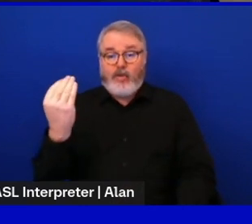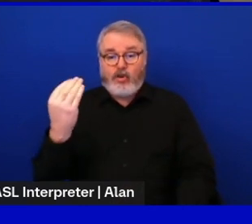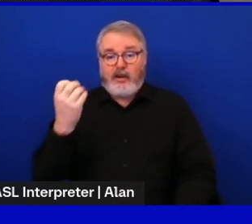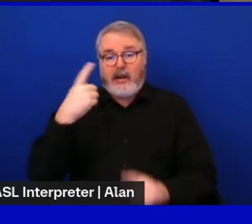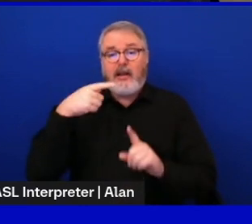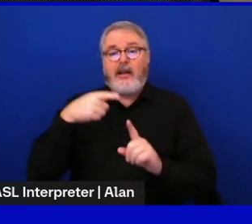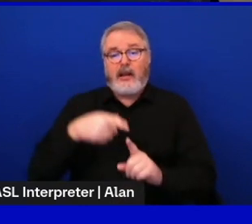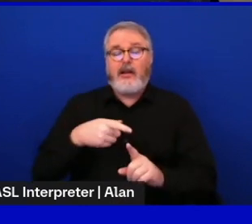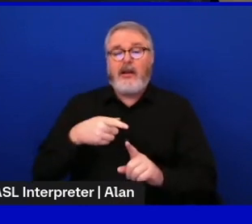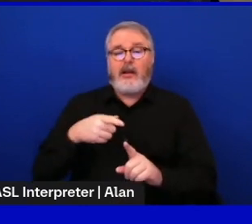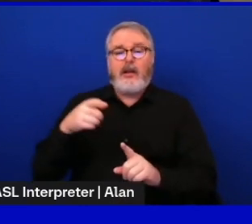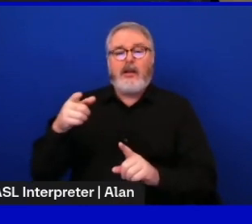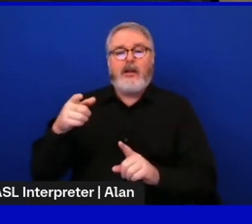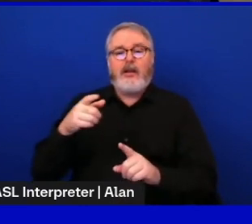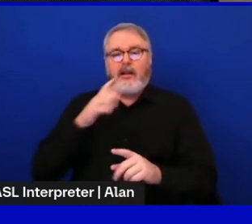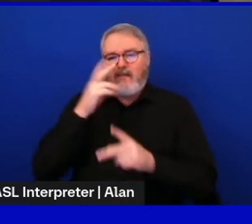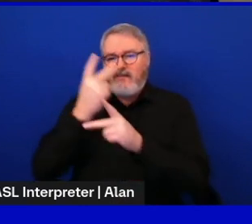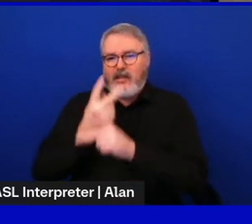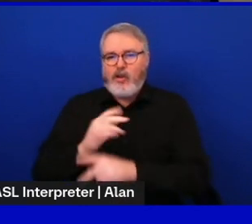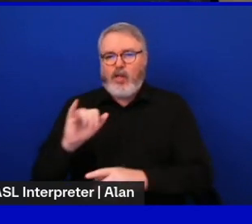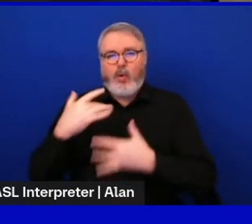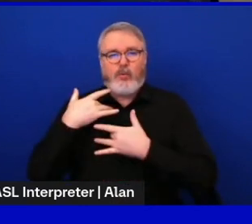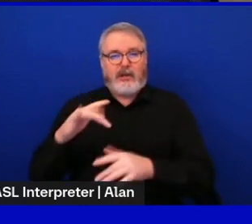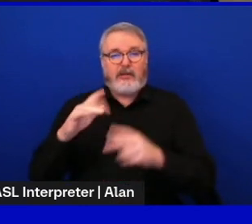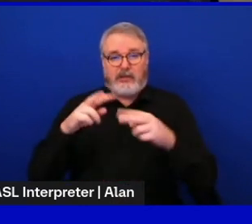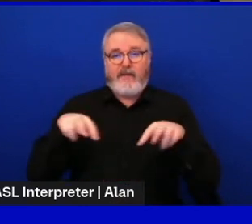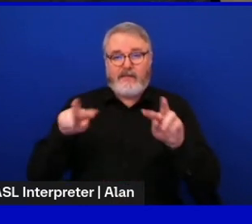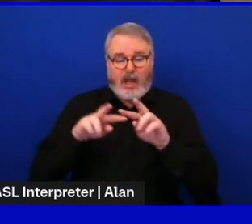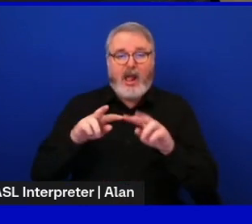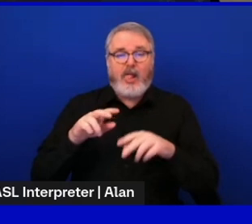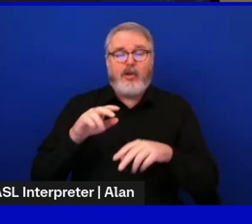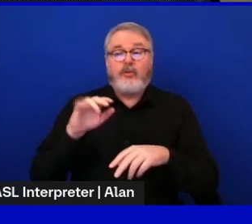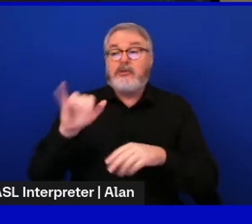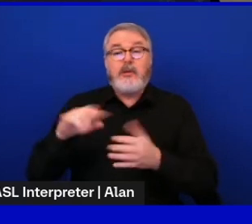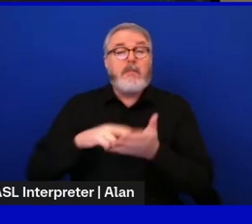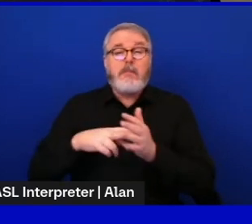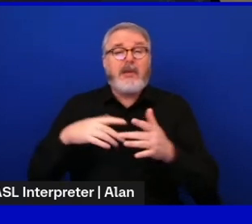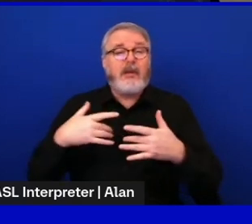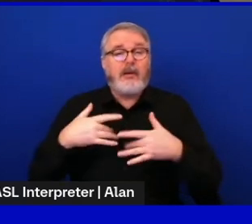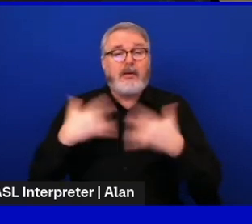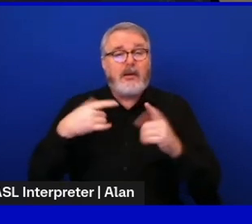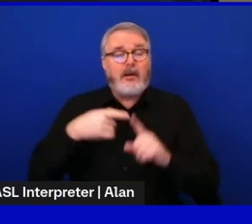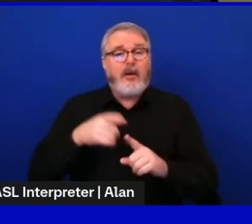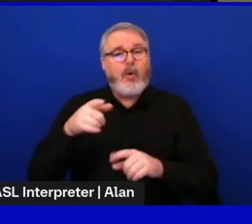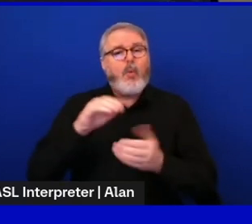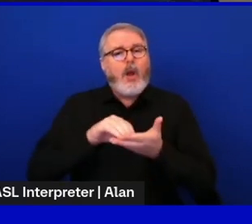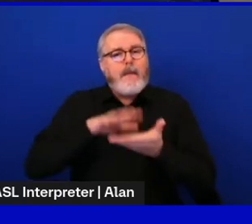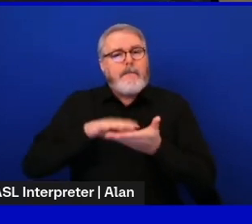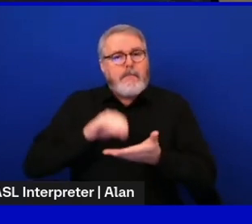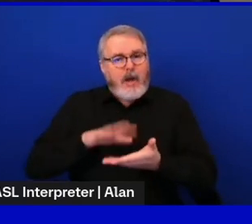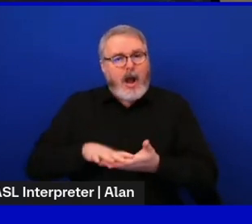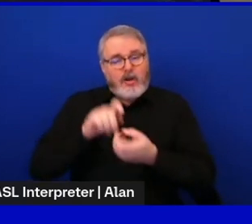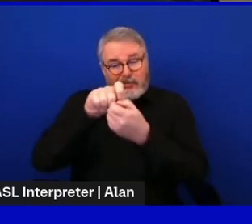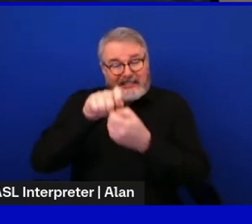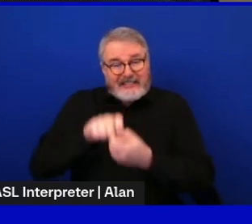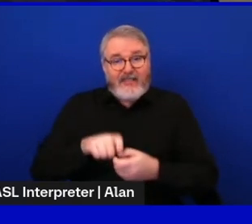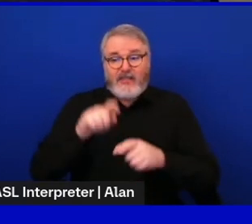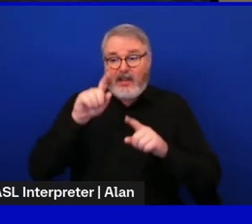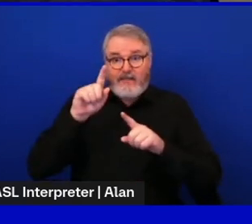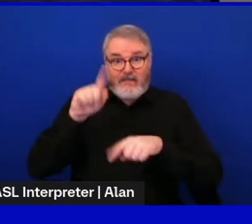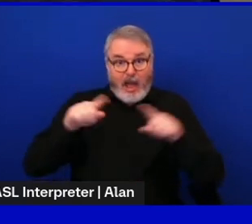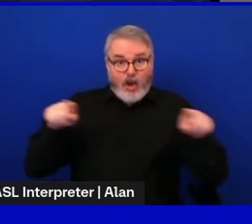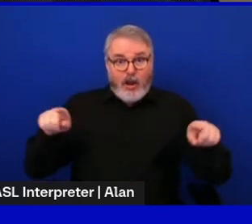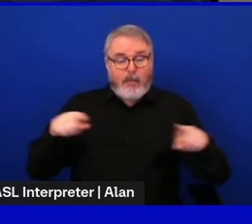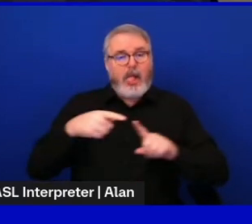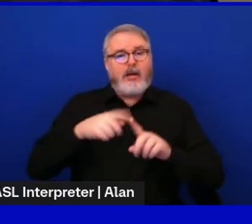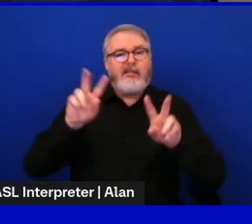the sensitive values, which were introduced back then. What it means is you can actually mark specific variables as sensitive, and